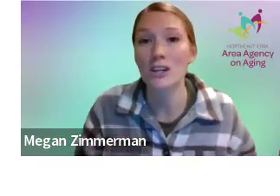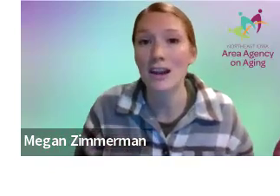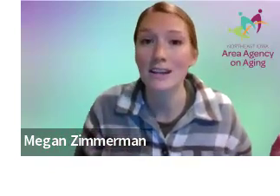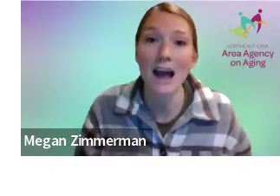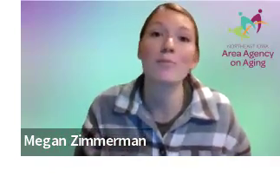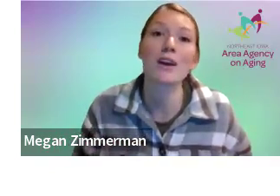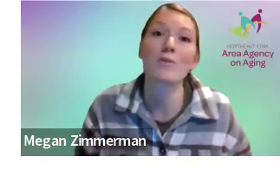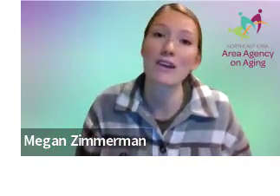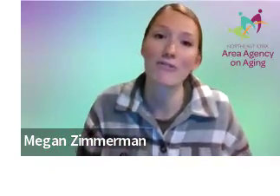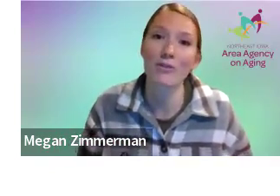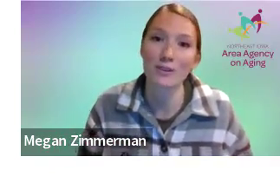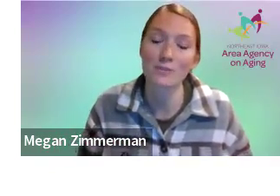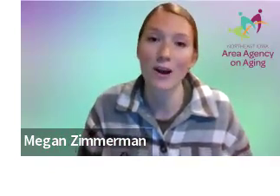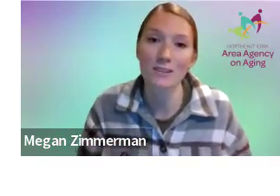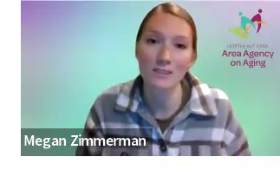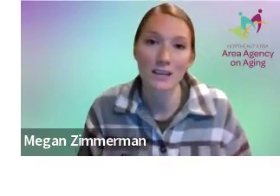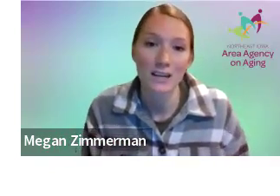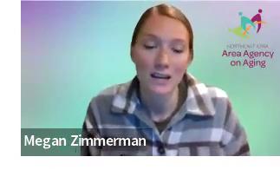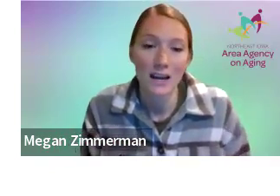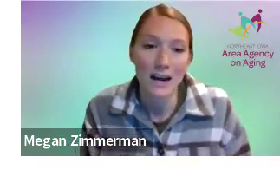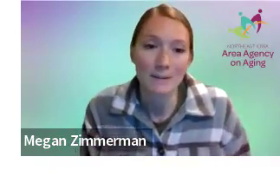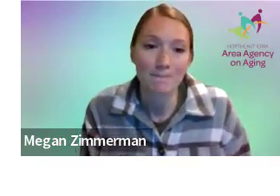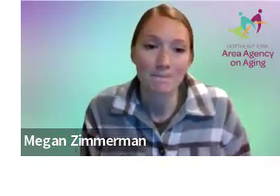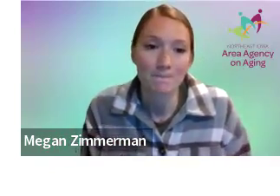or question at a time and wait for a response.